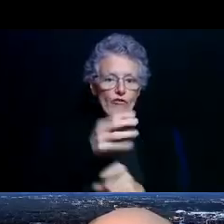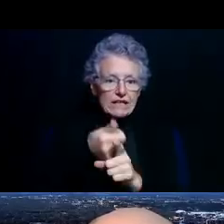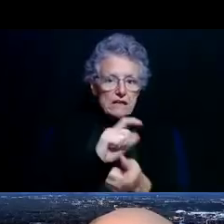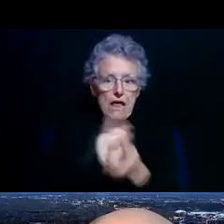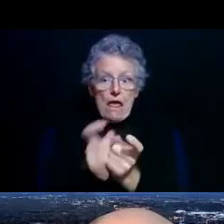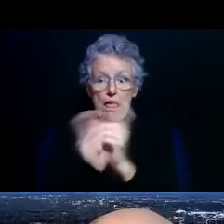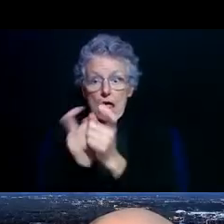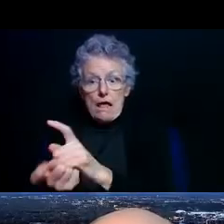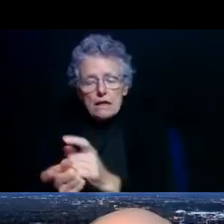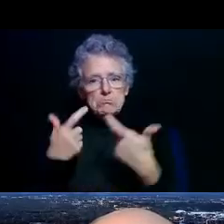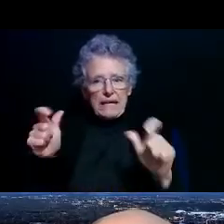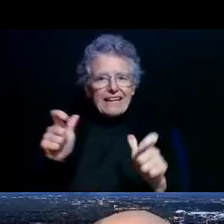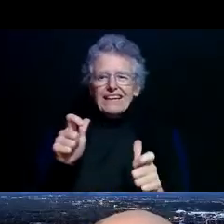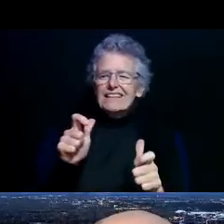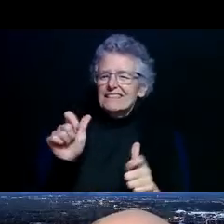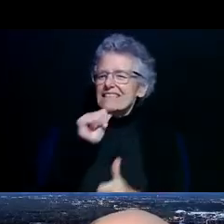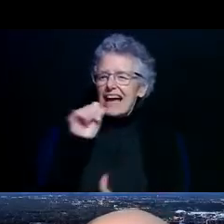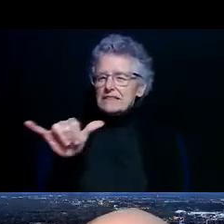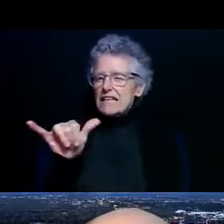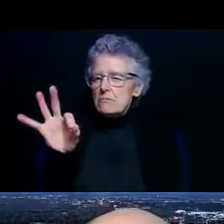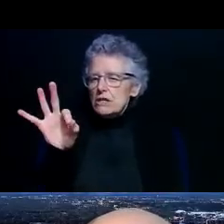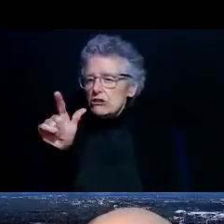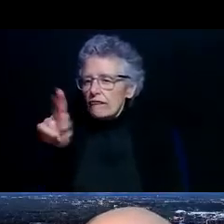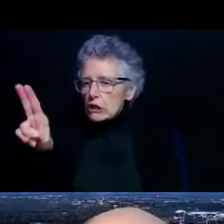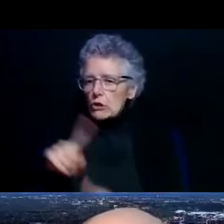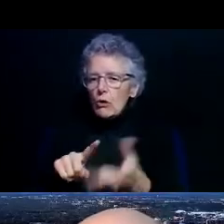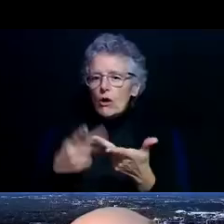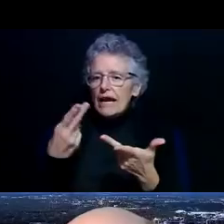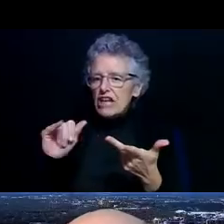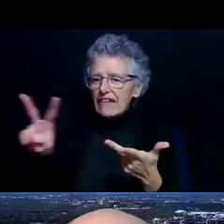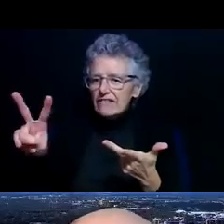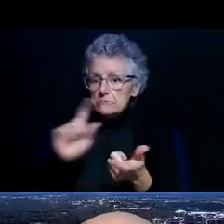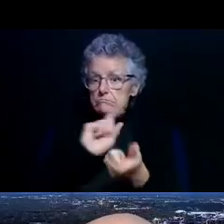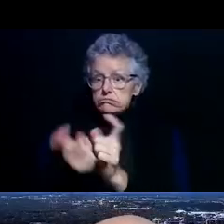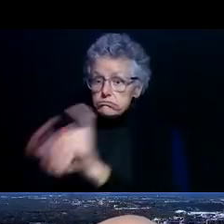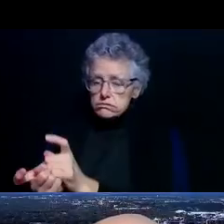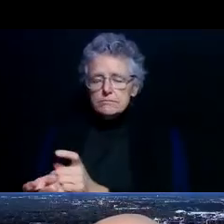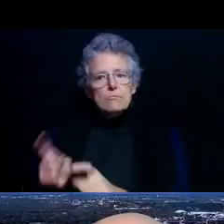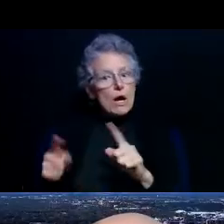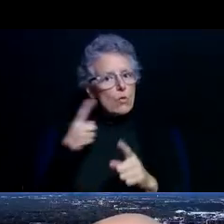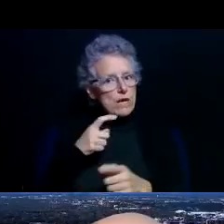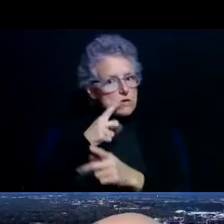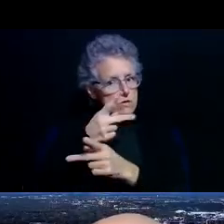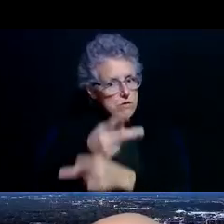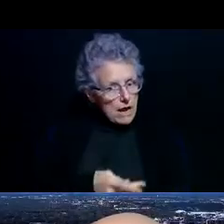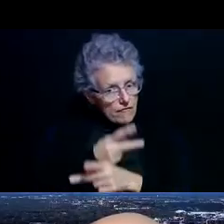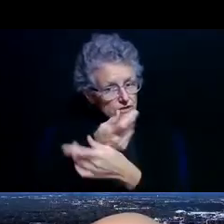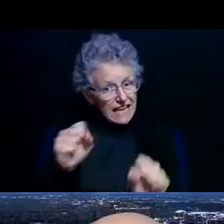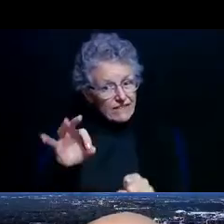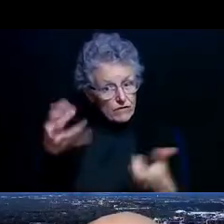other viruses. So I would say we're playing it safe. So I guess if you've had it